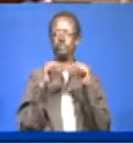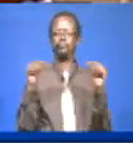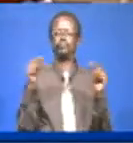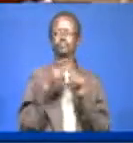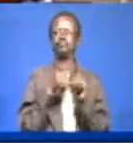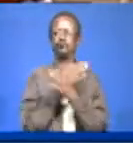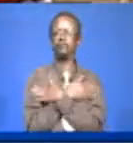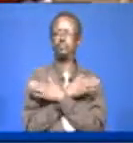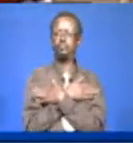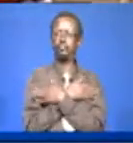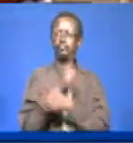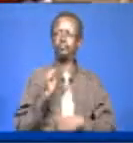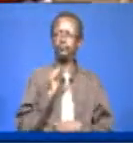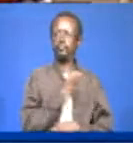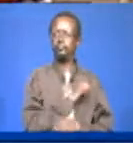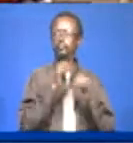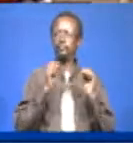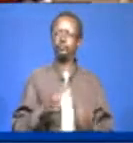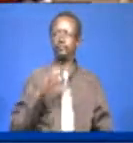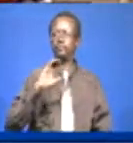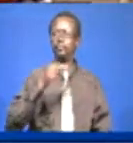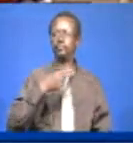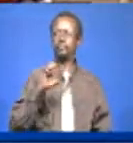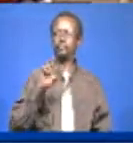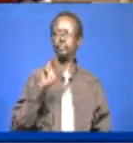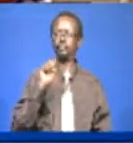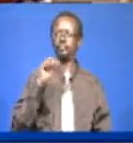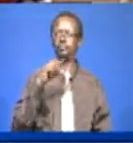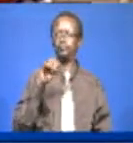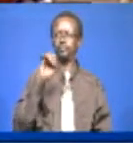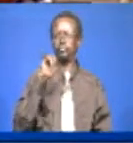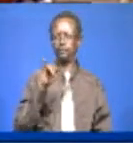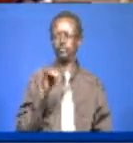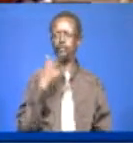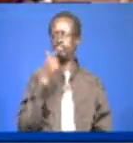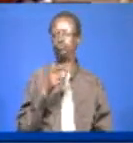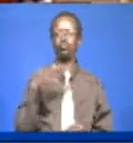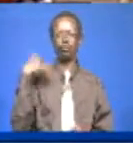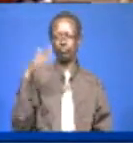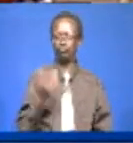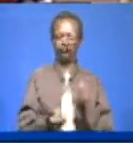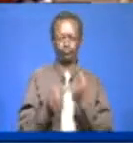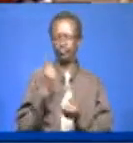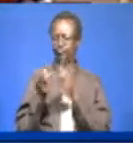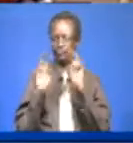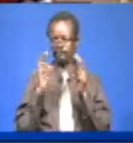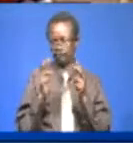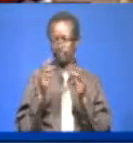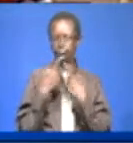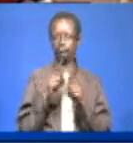Cherargei, always raising issues. But Madam Speaker, just to speak to the importance of